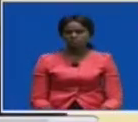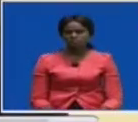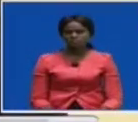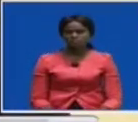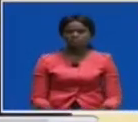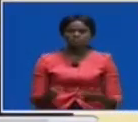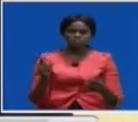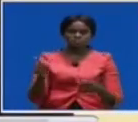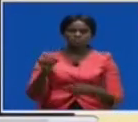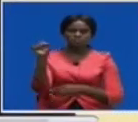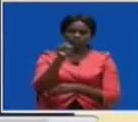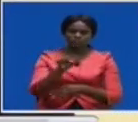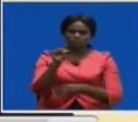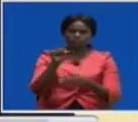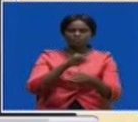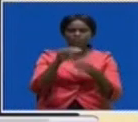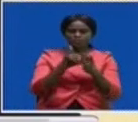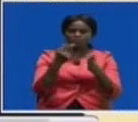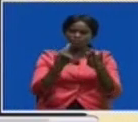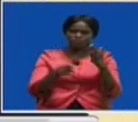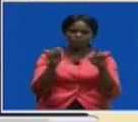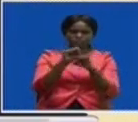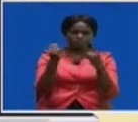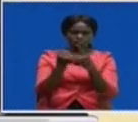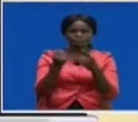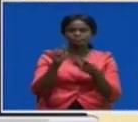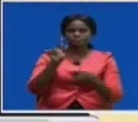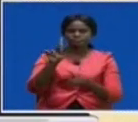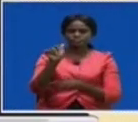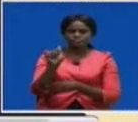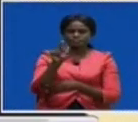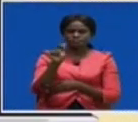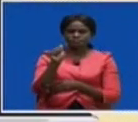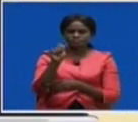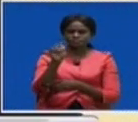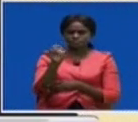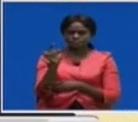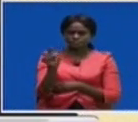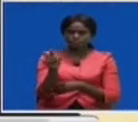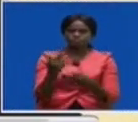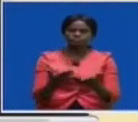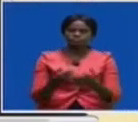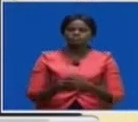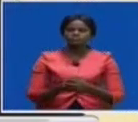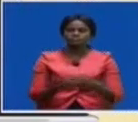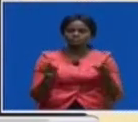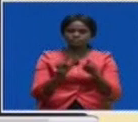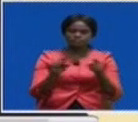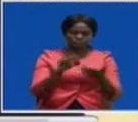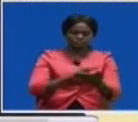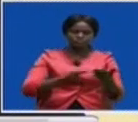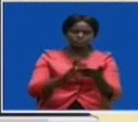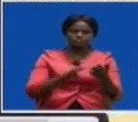So on Saturday, it was all about traditional karate. So looking at the kata and the basics of